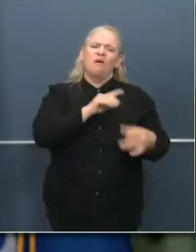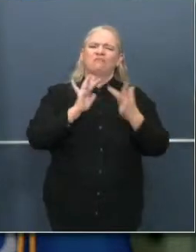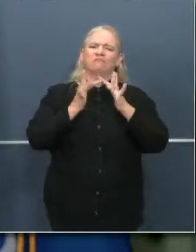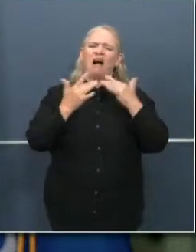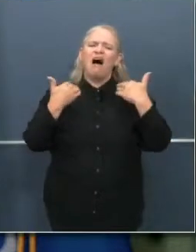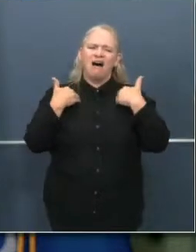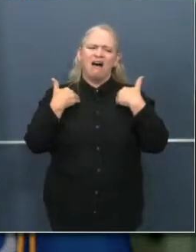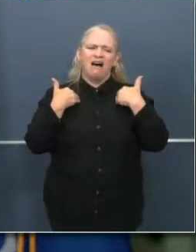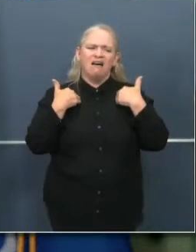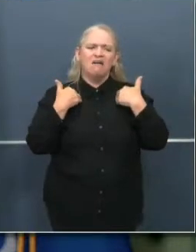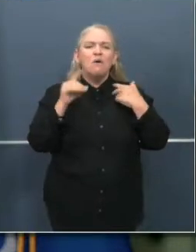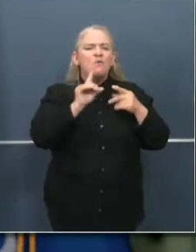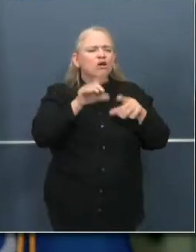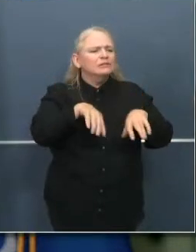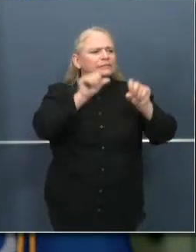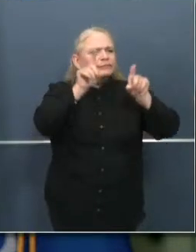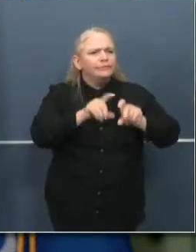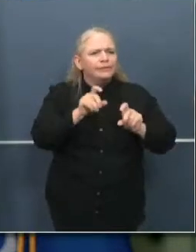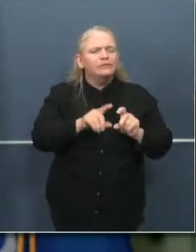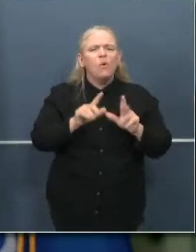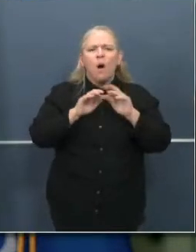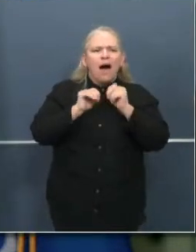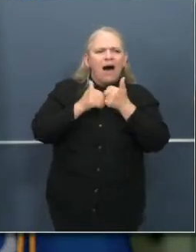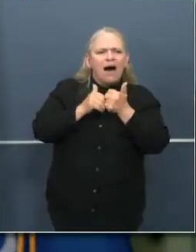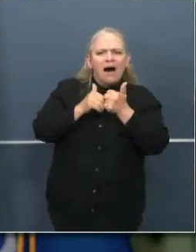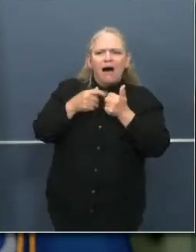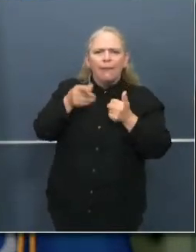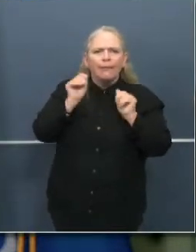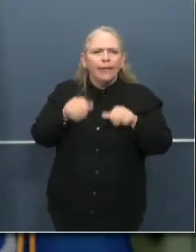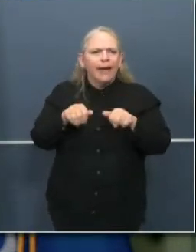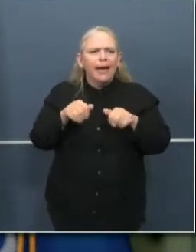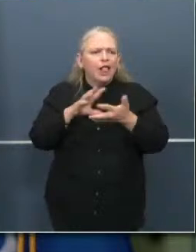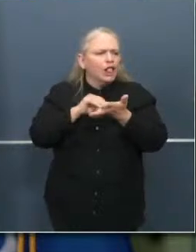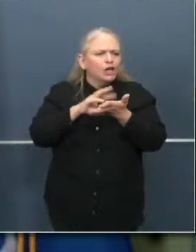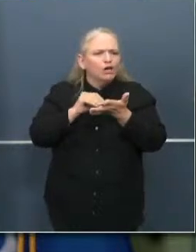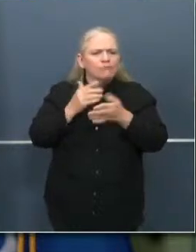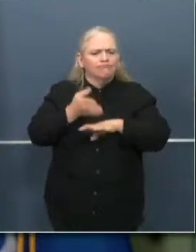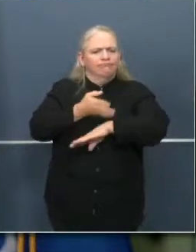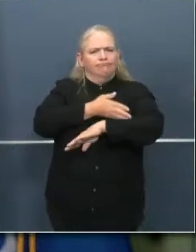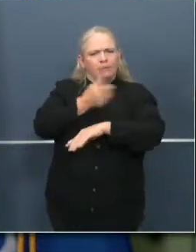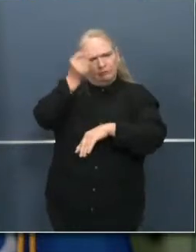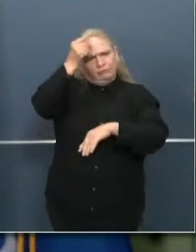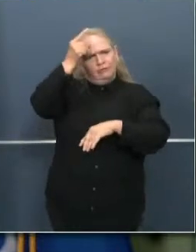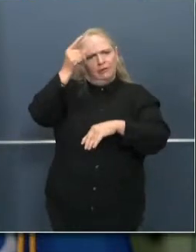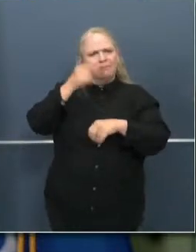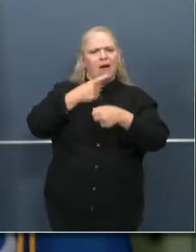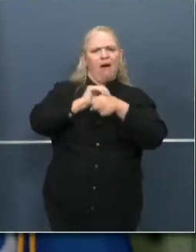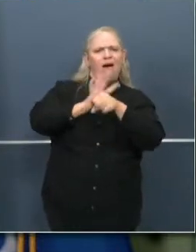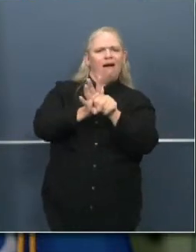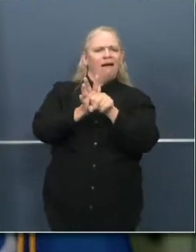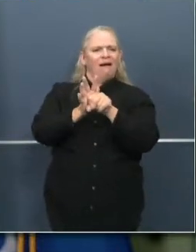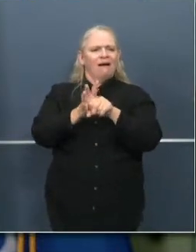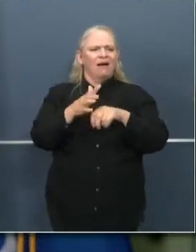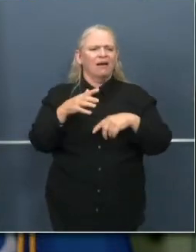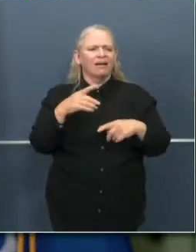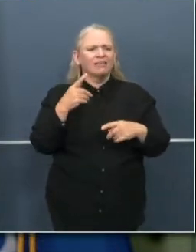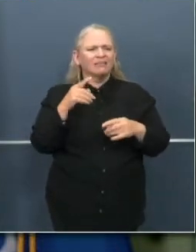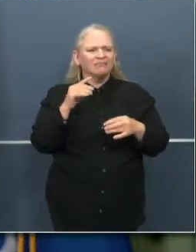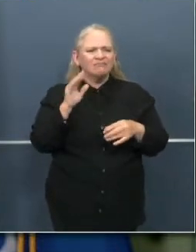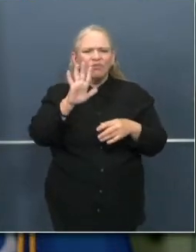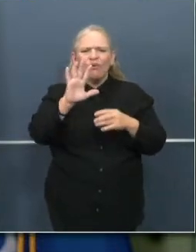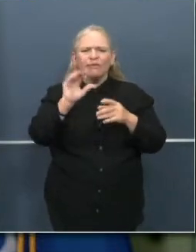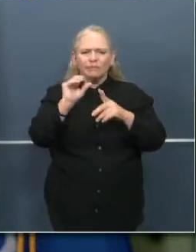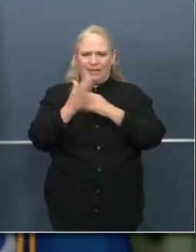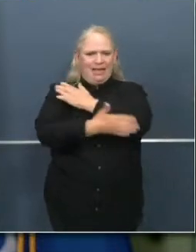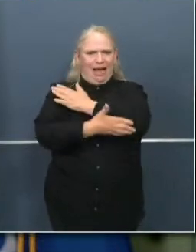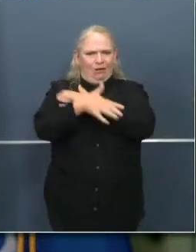more data about your own county and your own monitoring of their effectiveness and what the rules and guidelines are